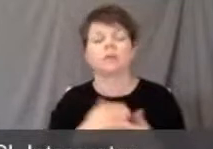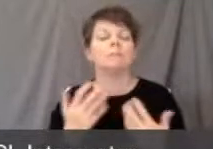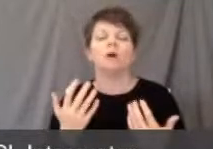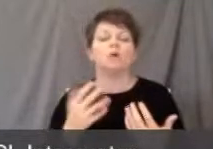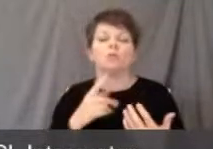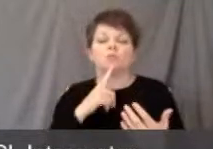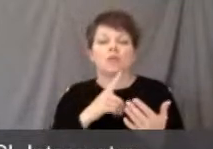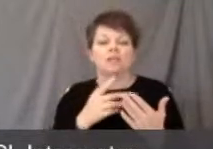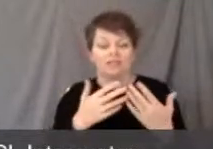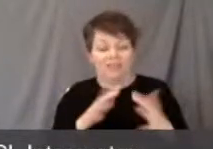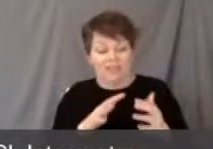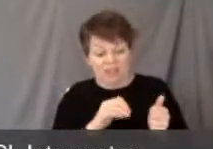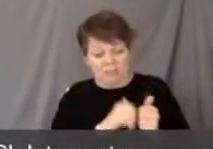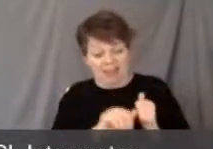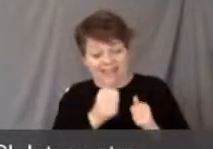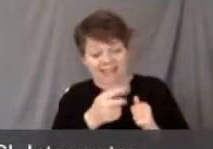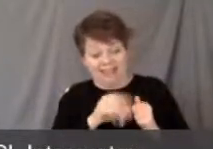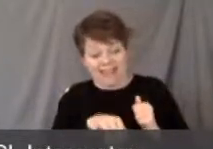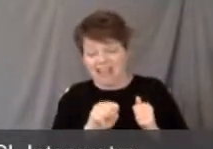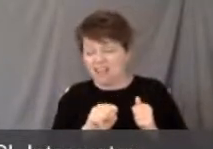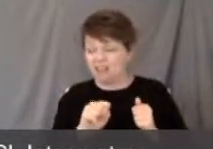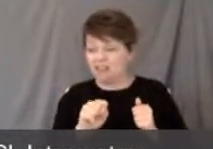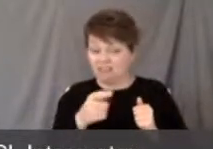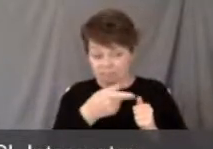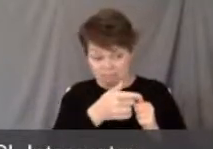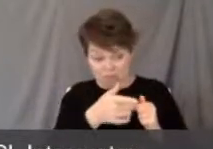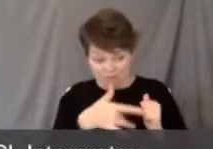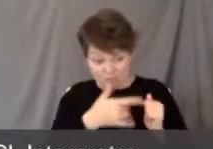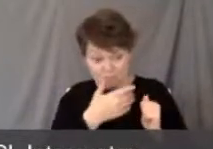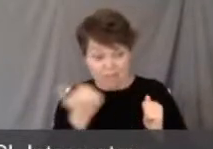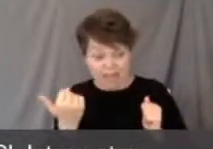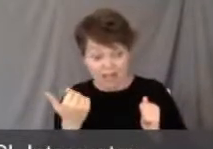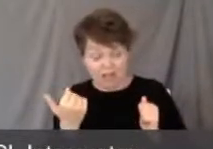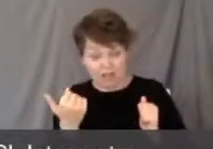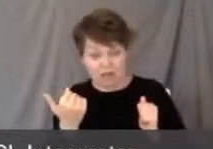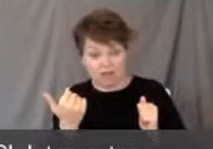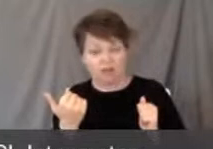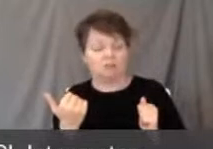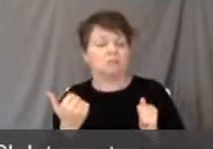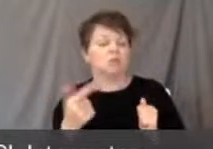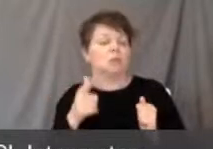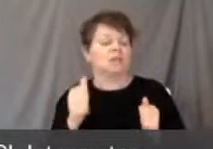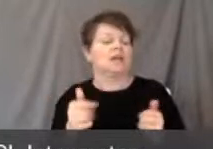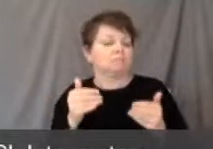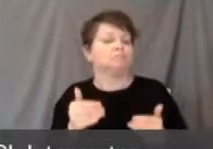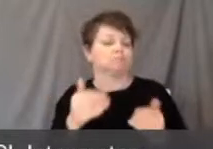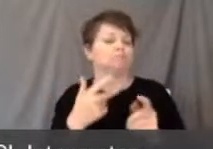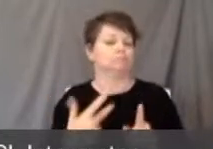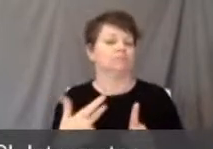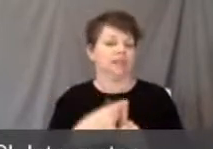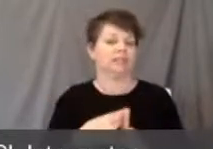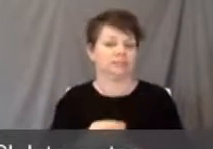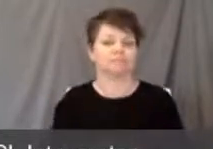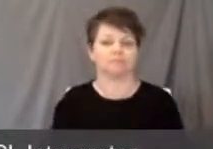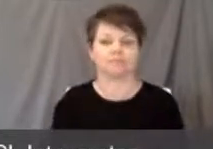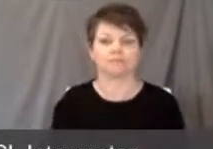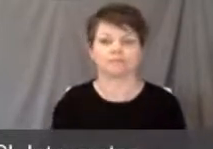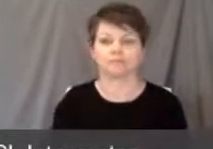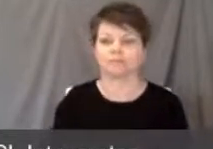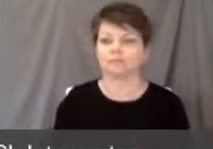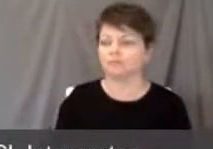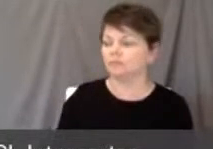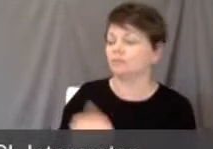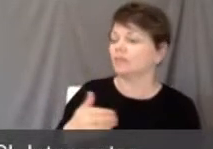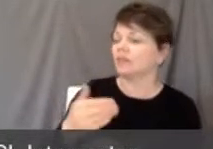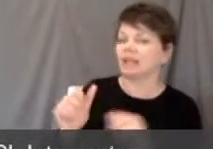anytime after that 10-day and feeling better on, one can get the vaccine. Great, thank you. Next slide. And some of this